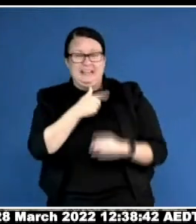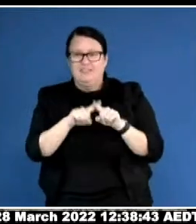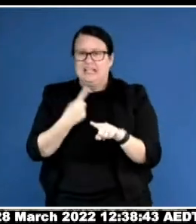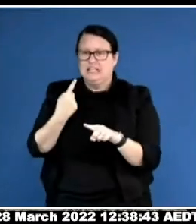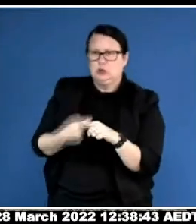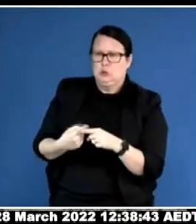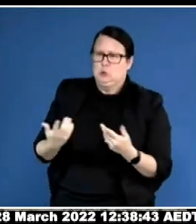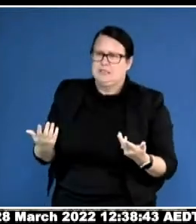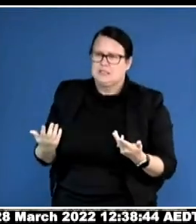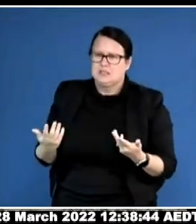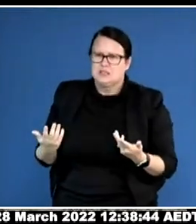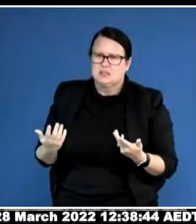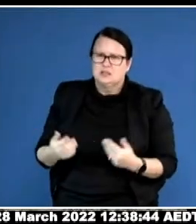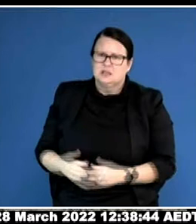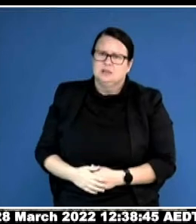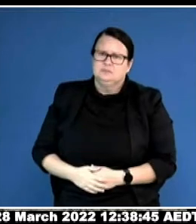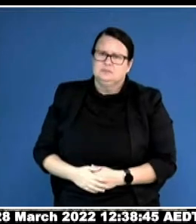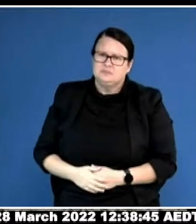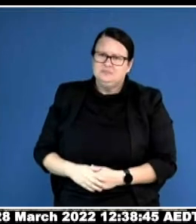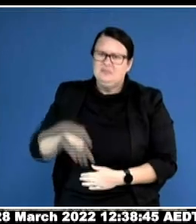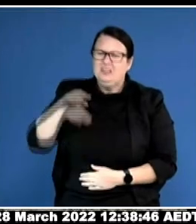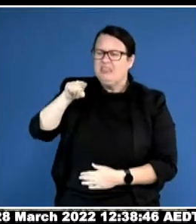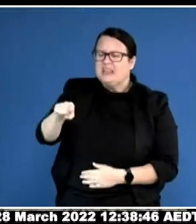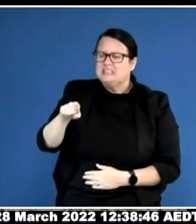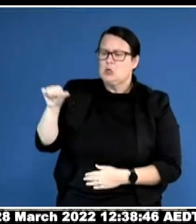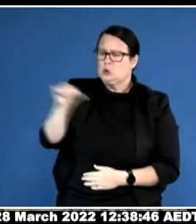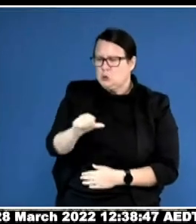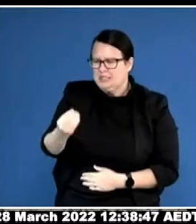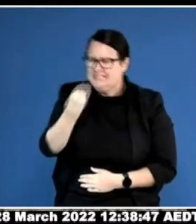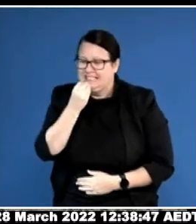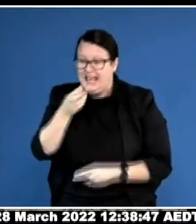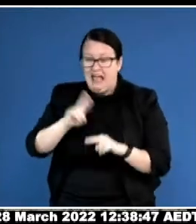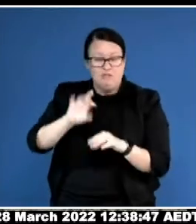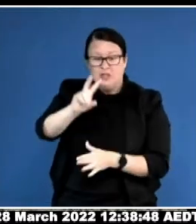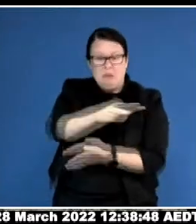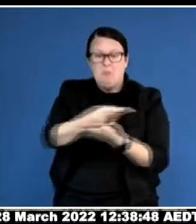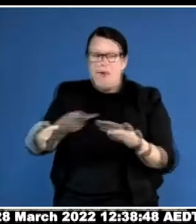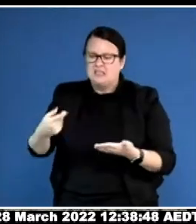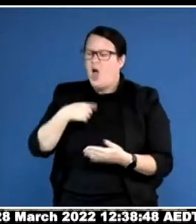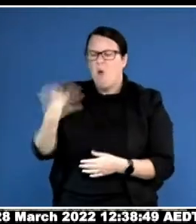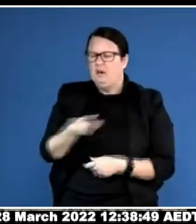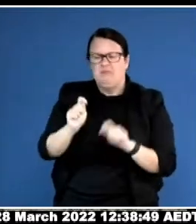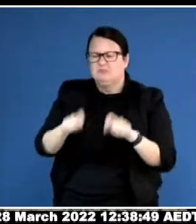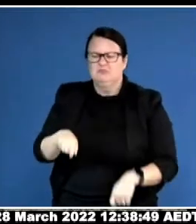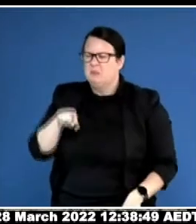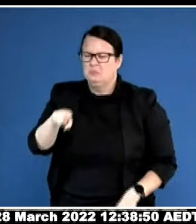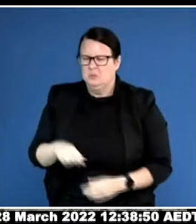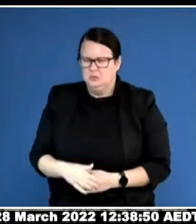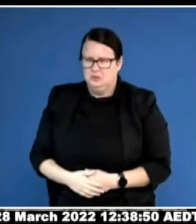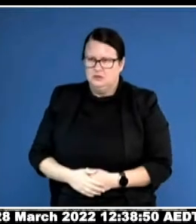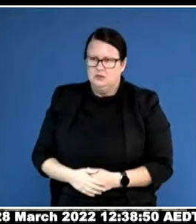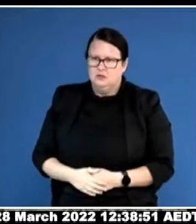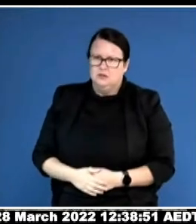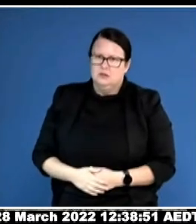motivation to eat. This is your punishment. If you didn't pass out, I wouldn't have to do this to you. A psychiatrist was important